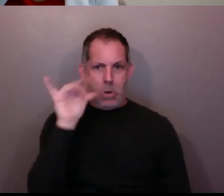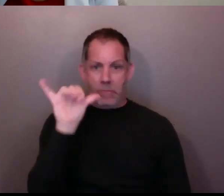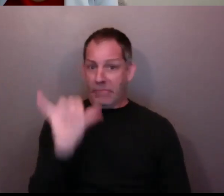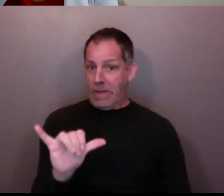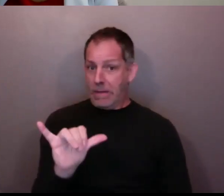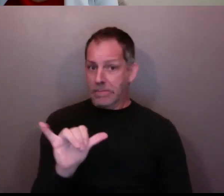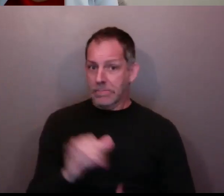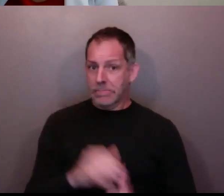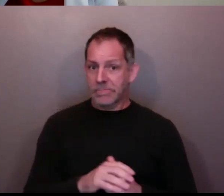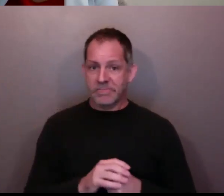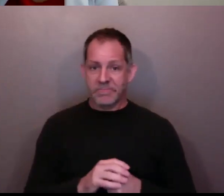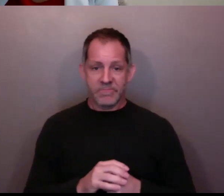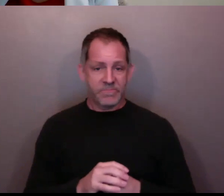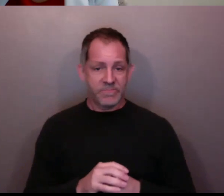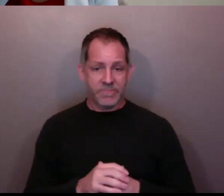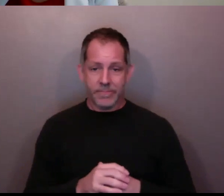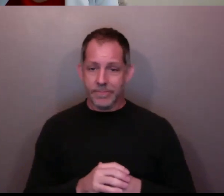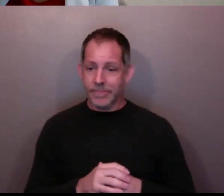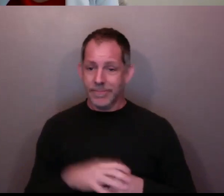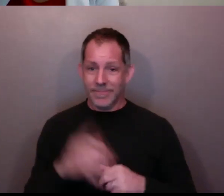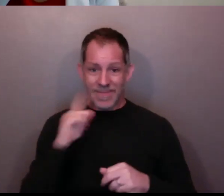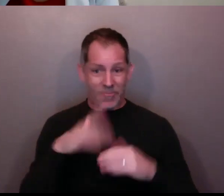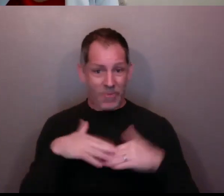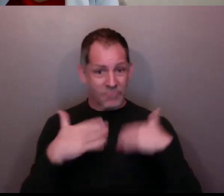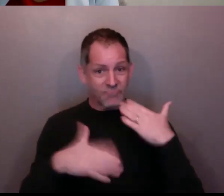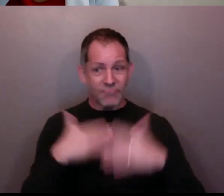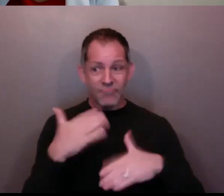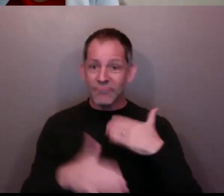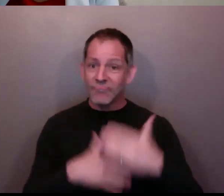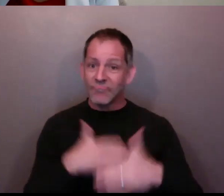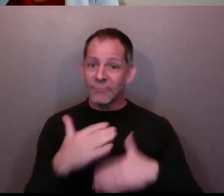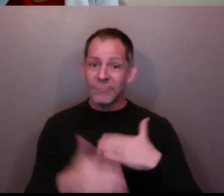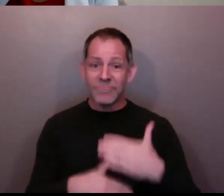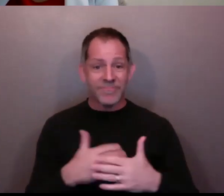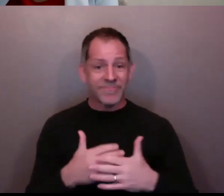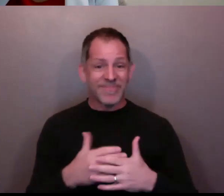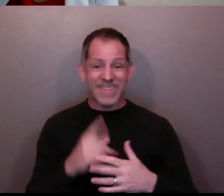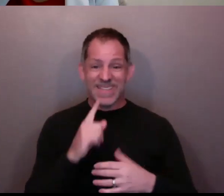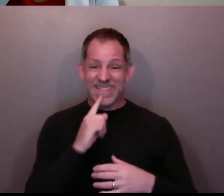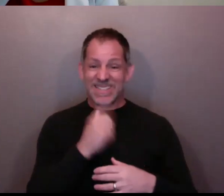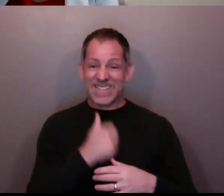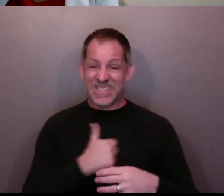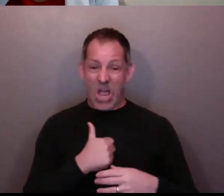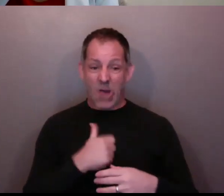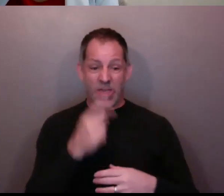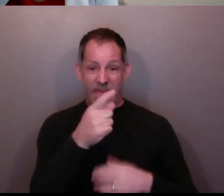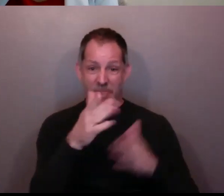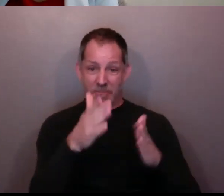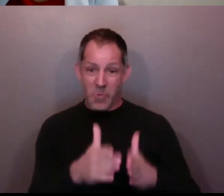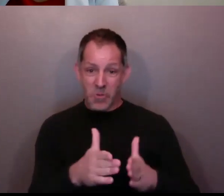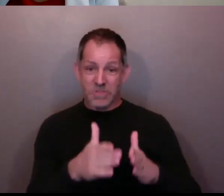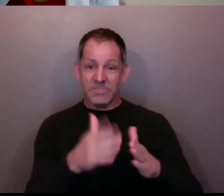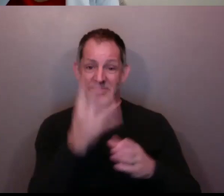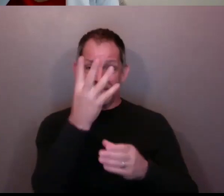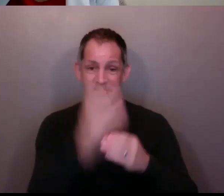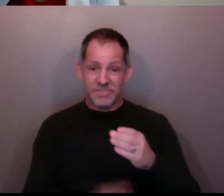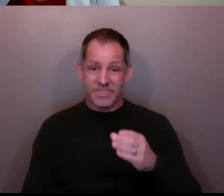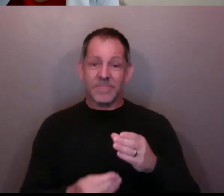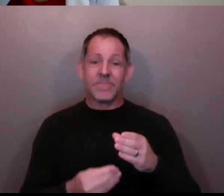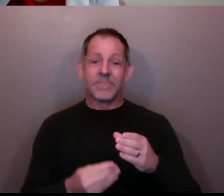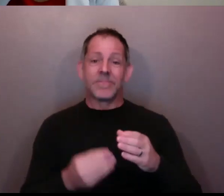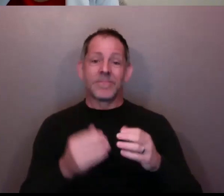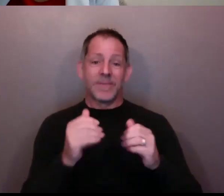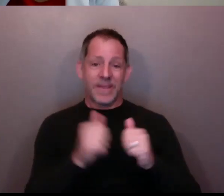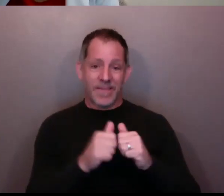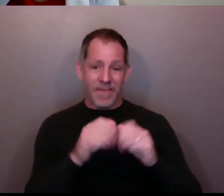very sorry for that individual and their family and their other loved ones. So that's heartbreaking for